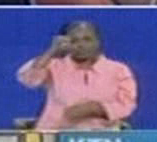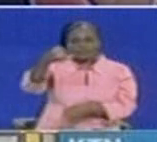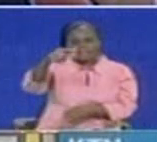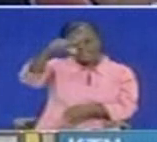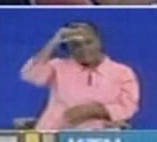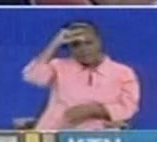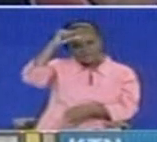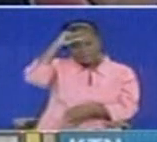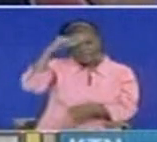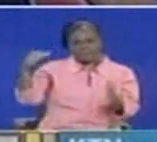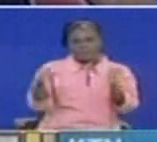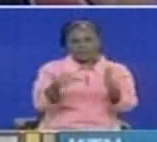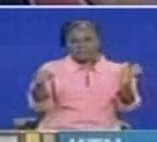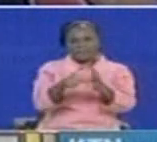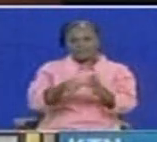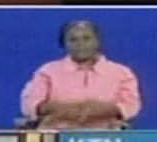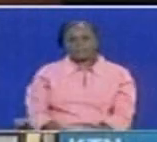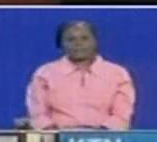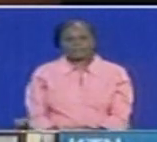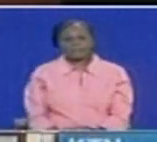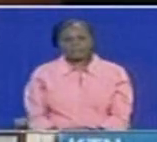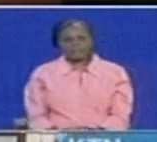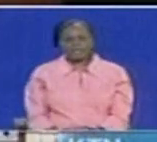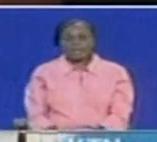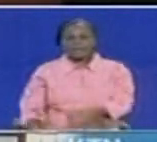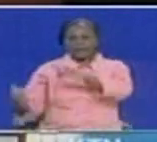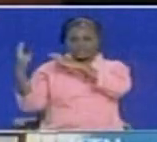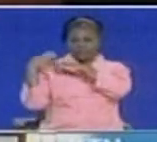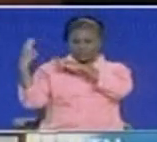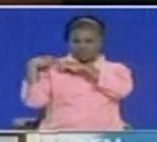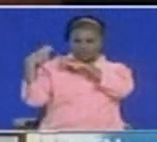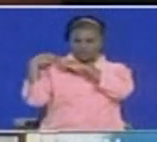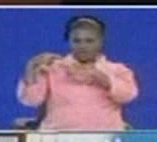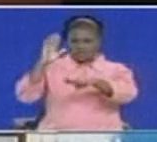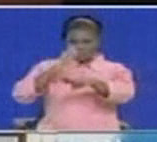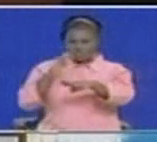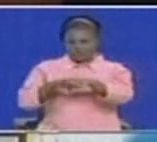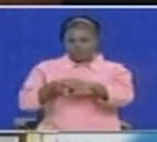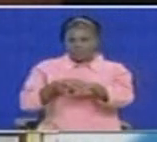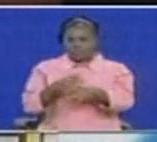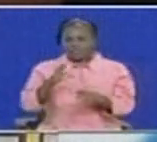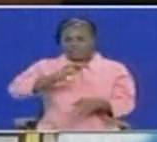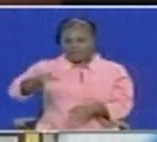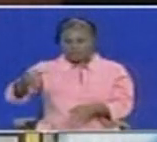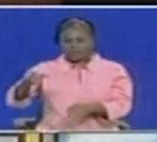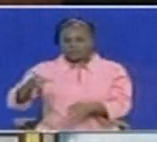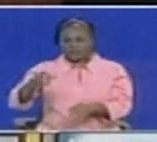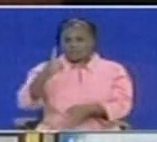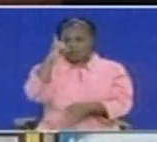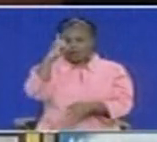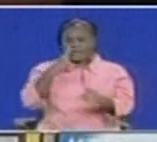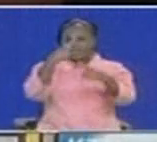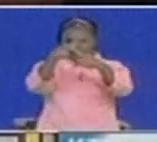coalition. The actual responsibility with regard to the budget is the county assembly. For the last